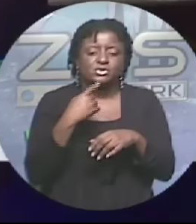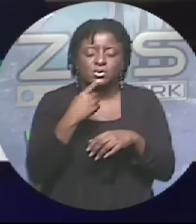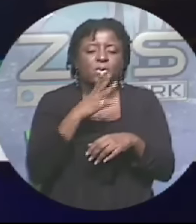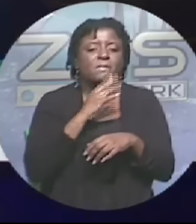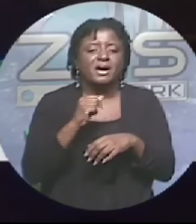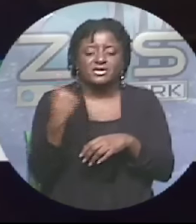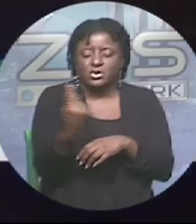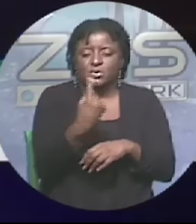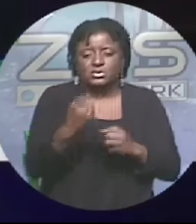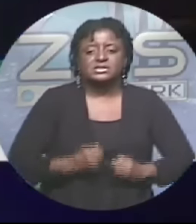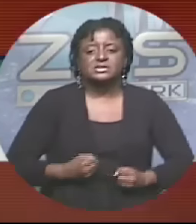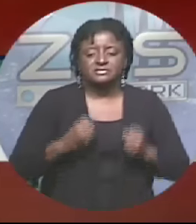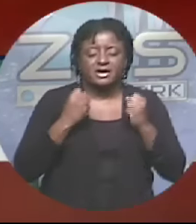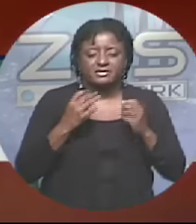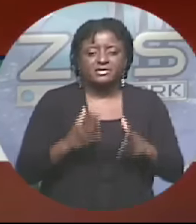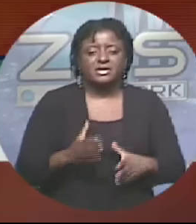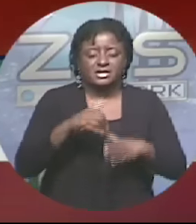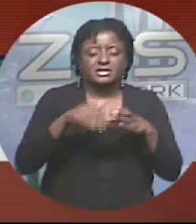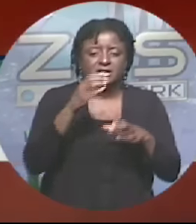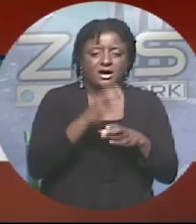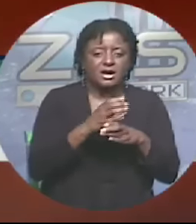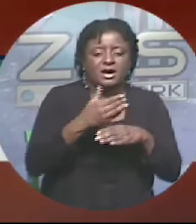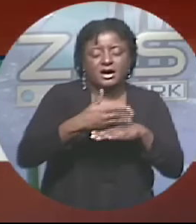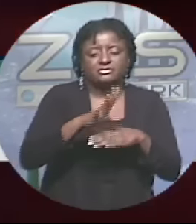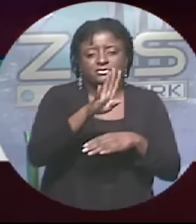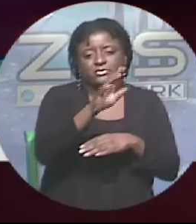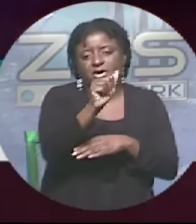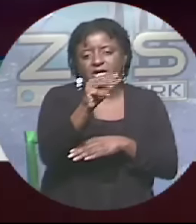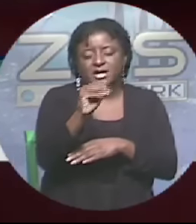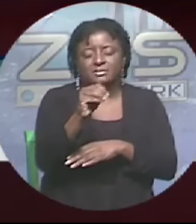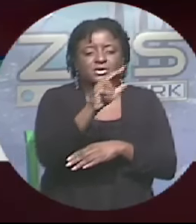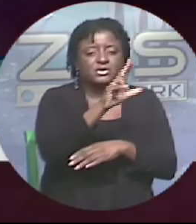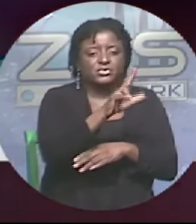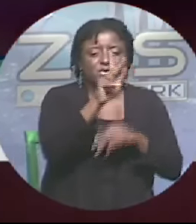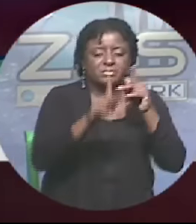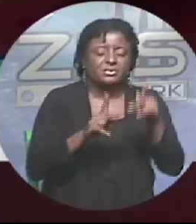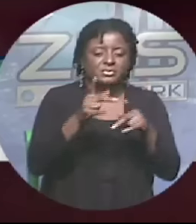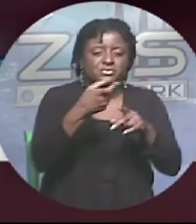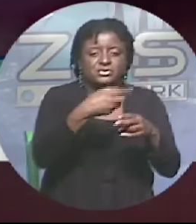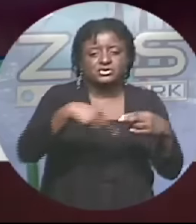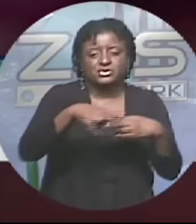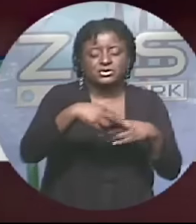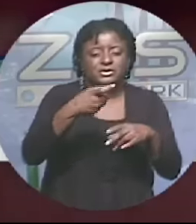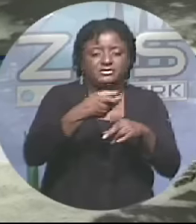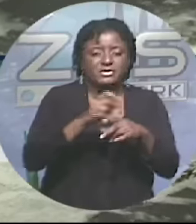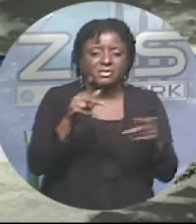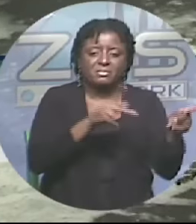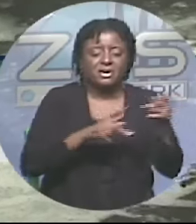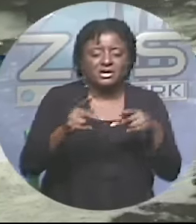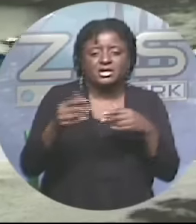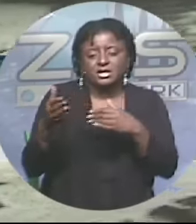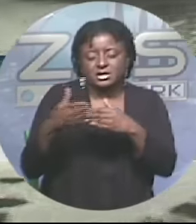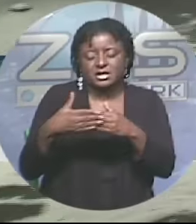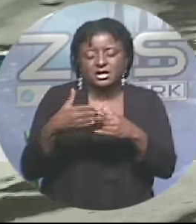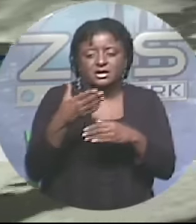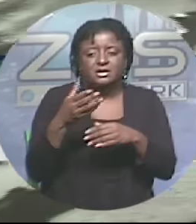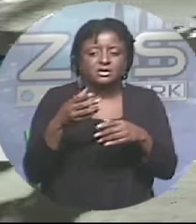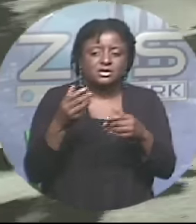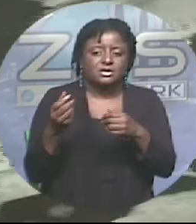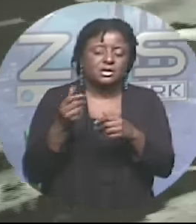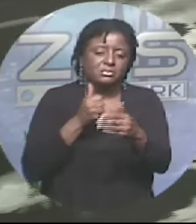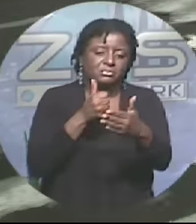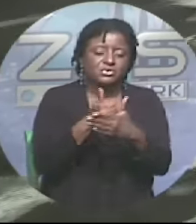that shortly after 4 a.m., the three were returning from a party and were a short distance away from their Pinewood Gardens homes when they reportedly swerved while